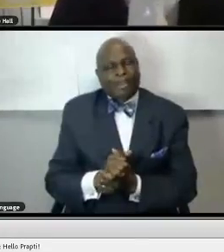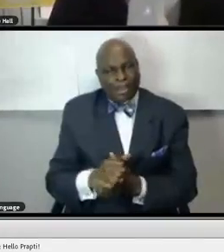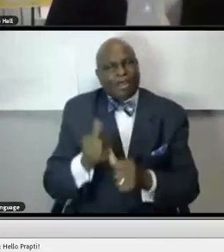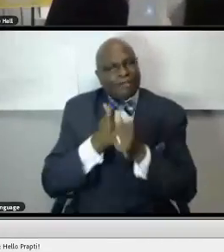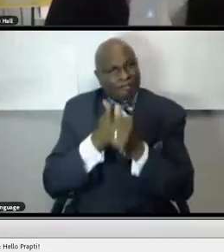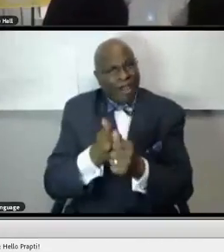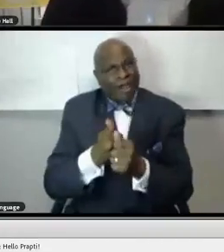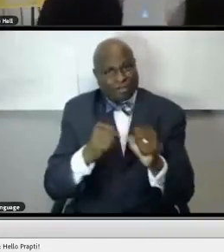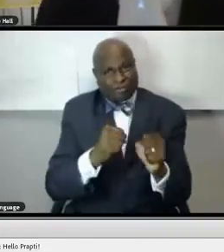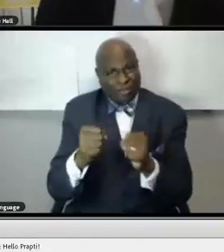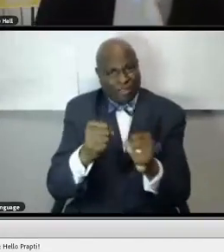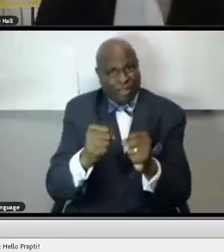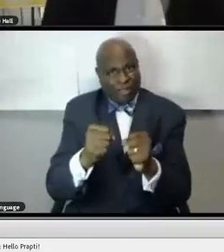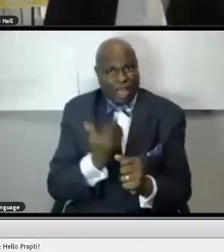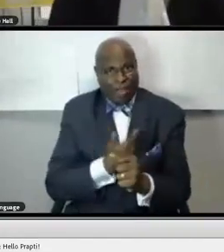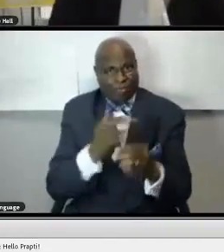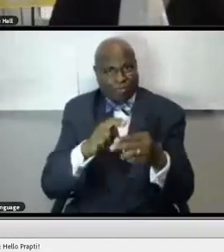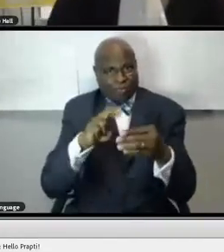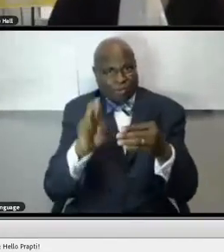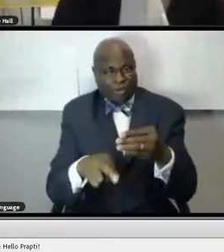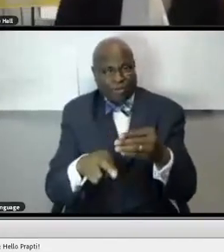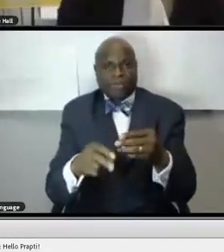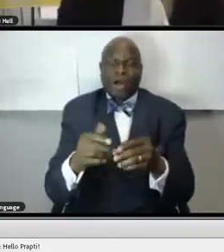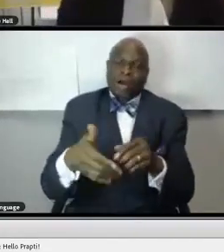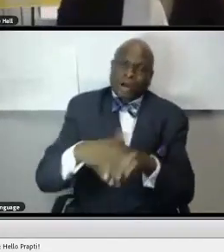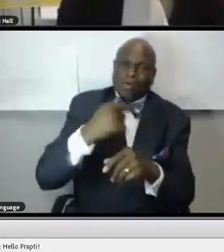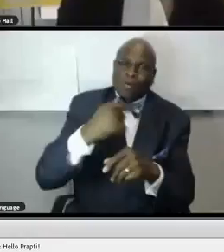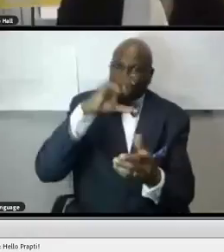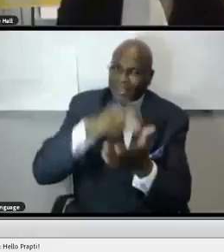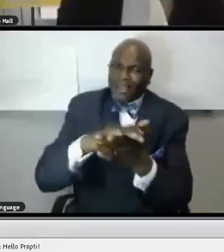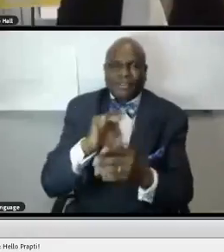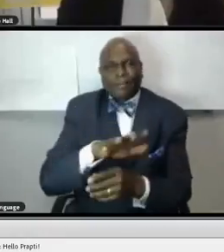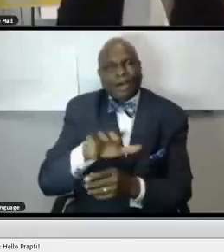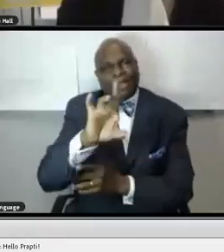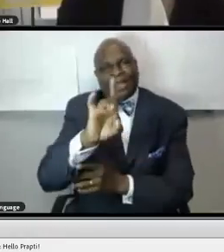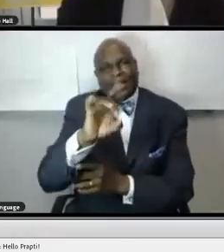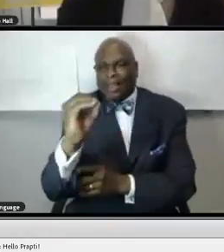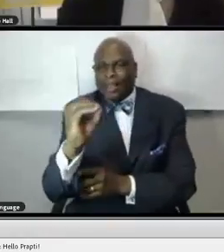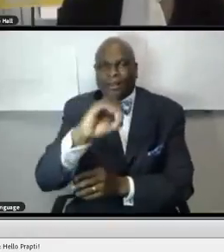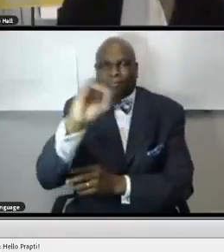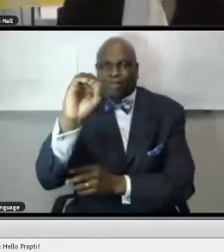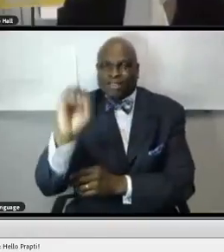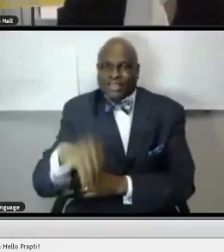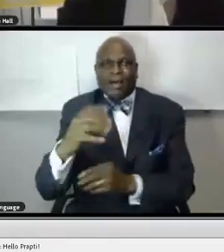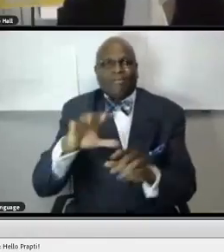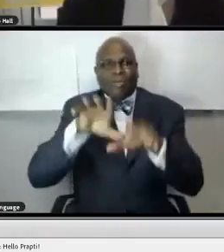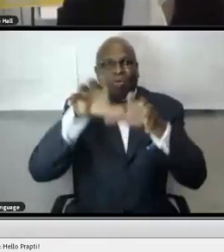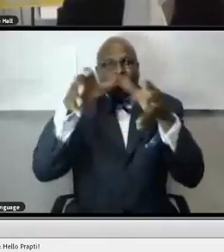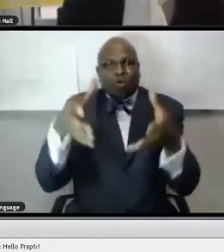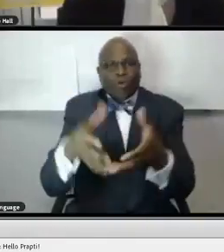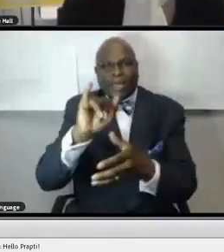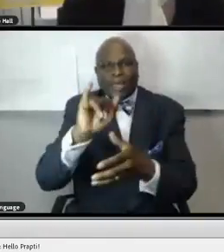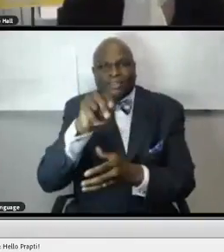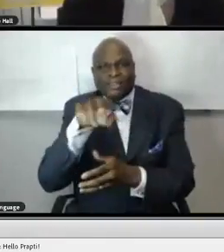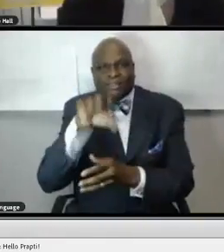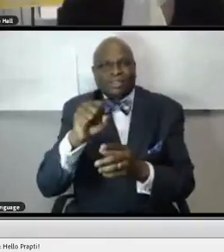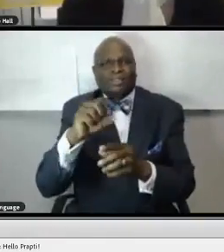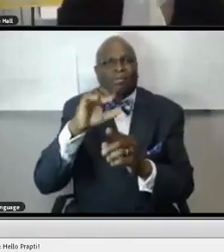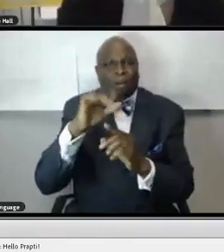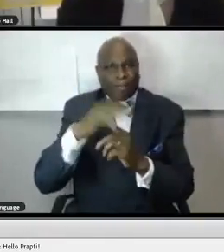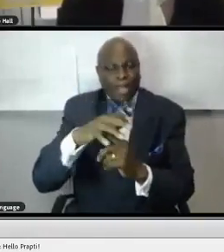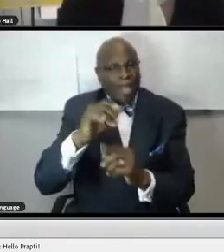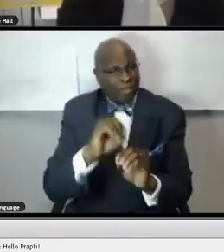strategy, our results cover what we believe to be about 80% of the global indigenous population. So, and